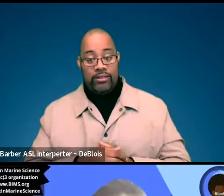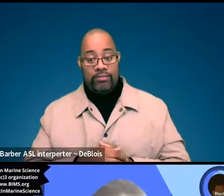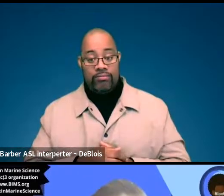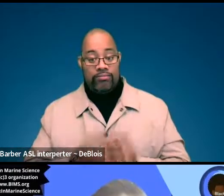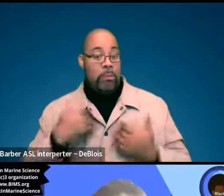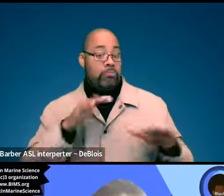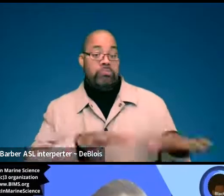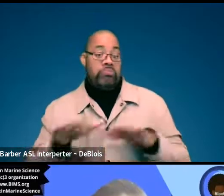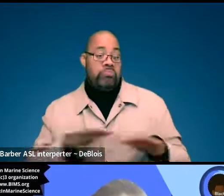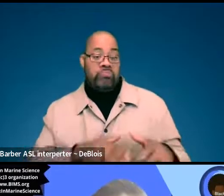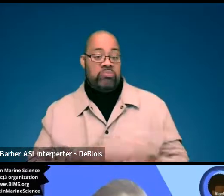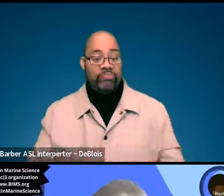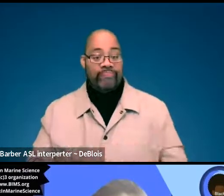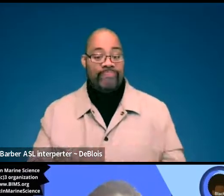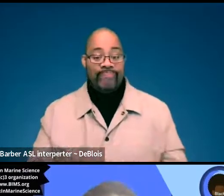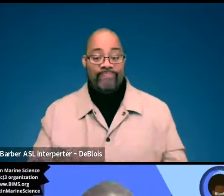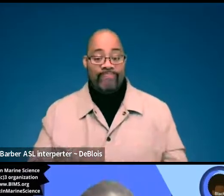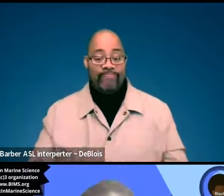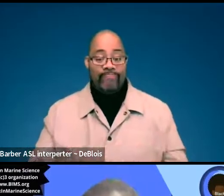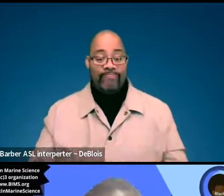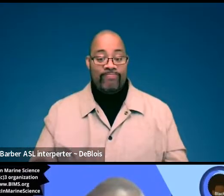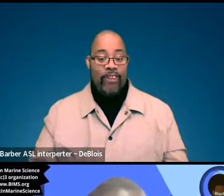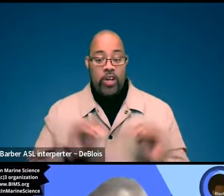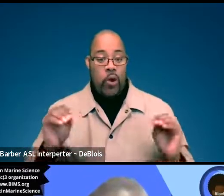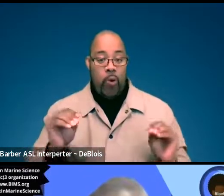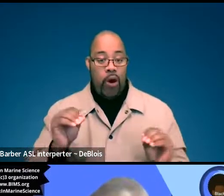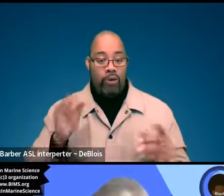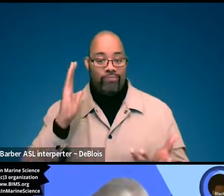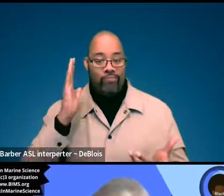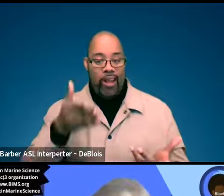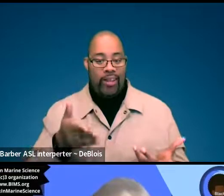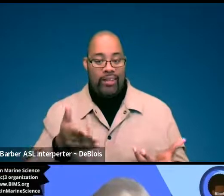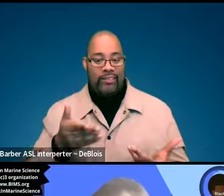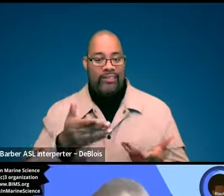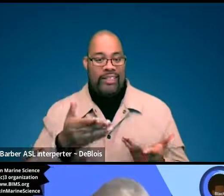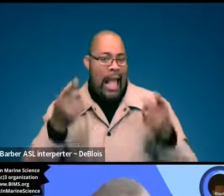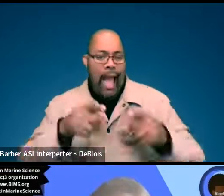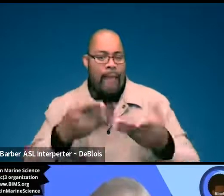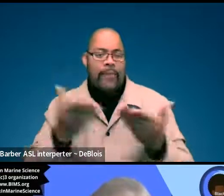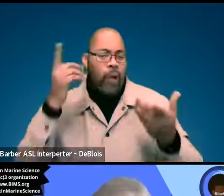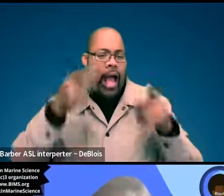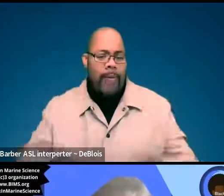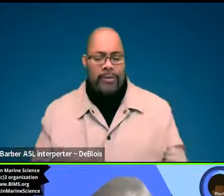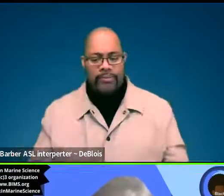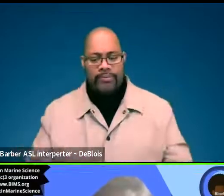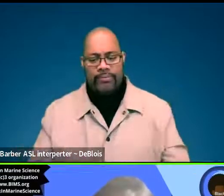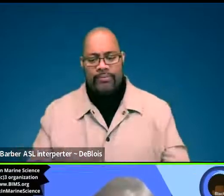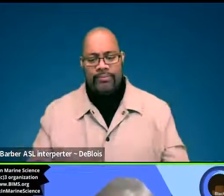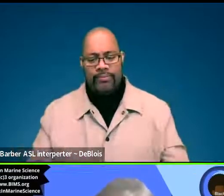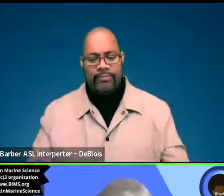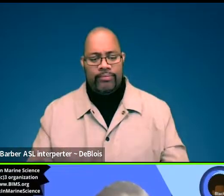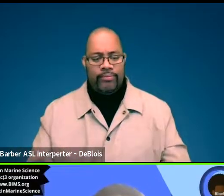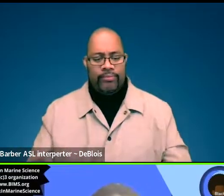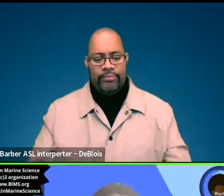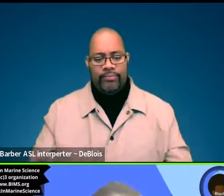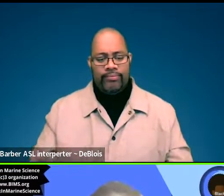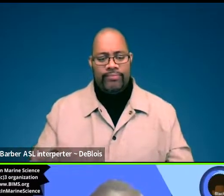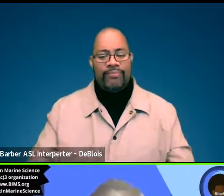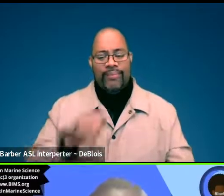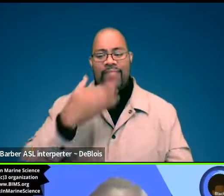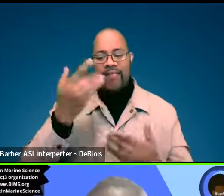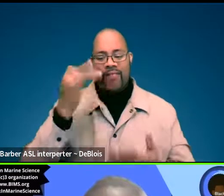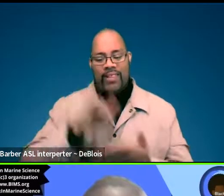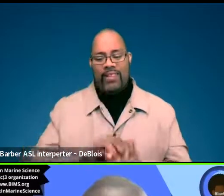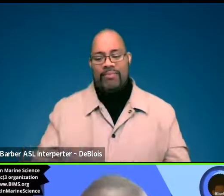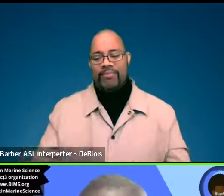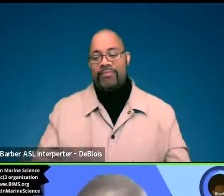chilling. Nobody's gonna, nothing's gonna happen. Mm-hmm. Right. Thank you,